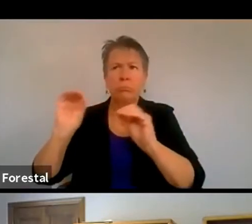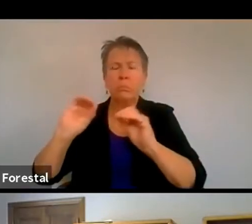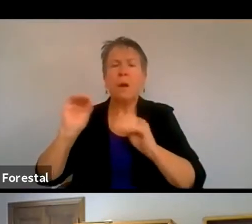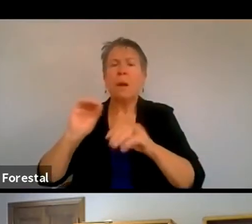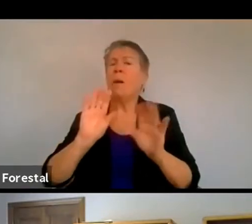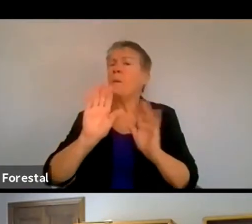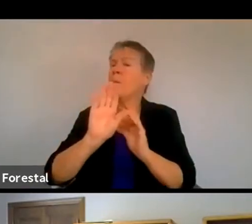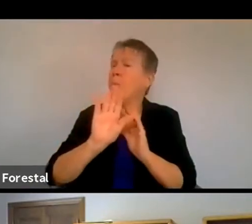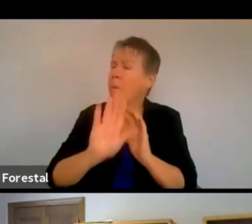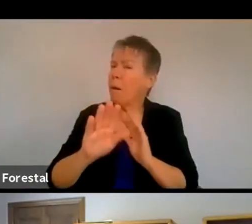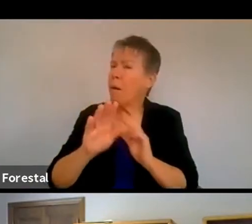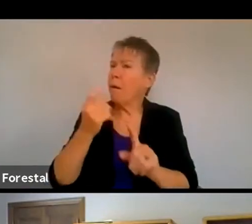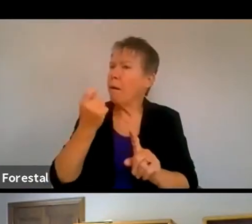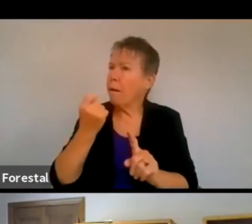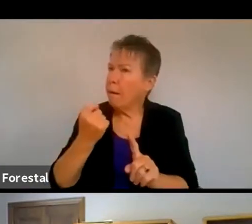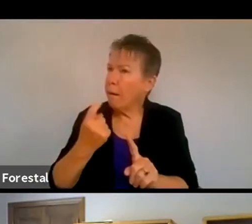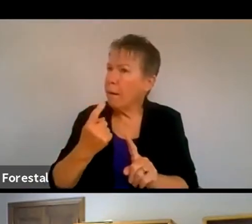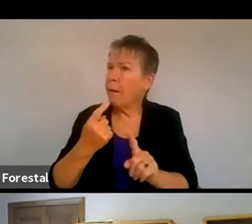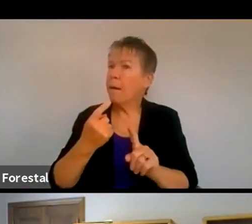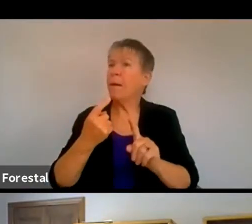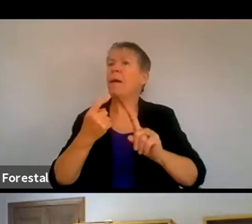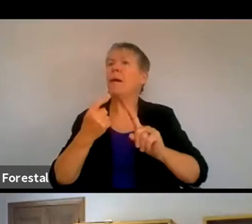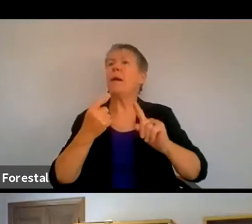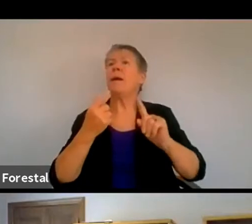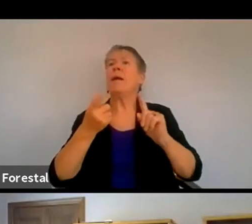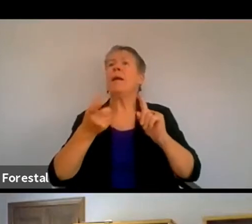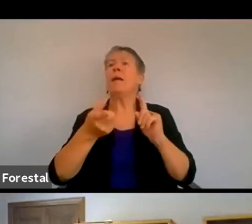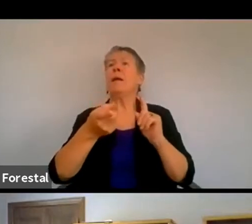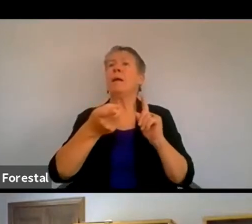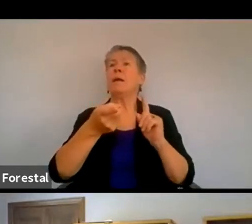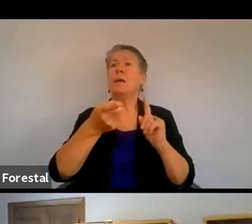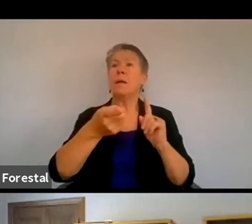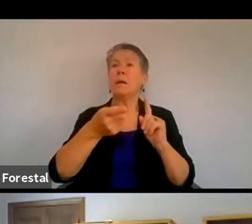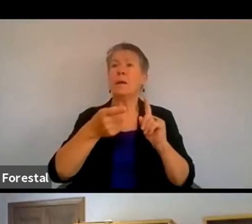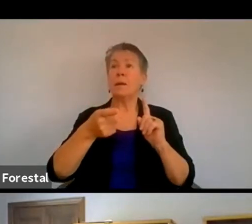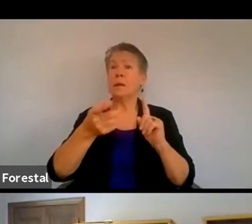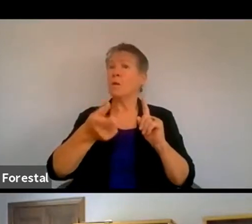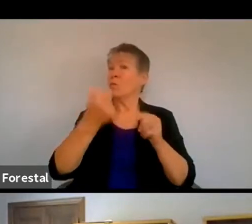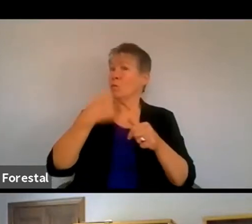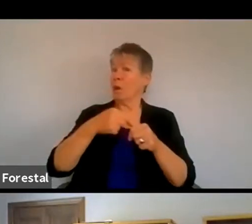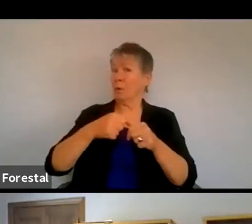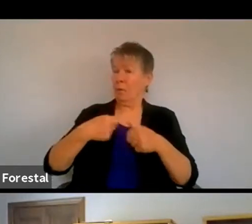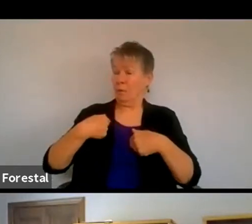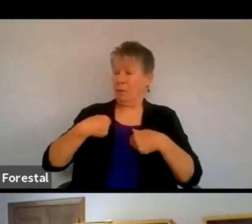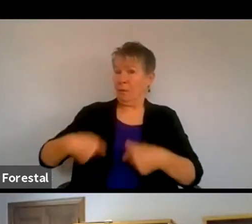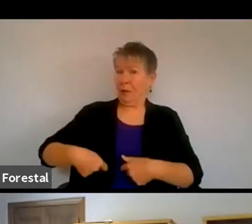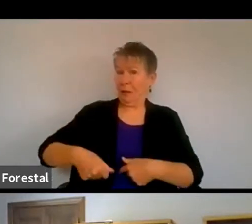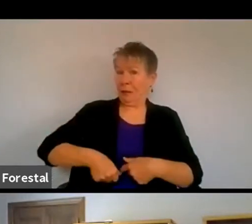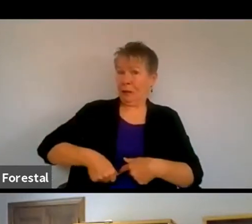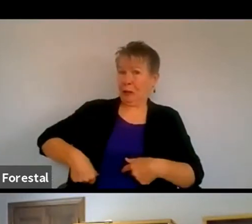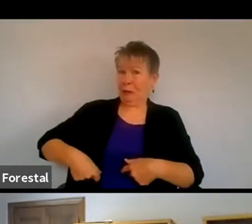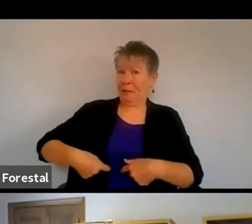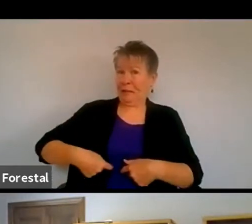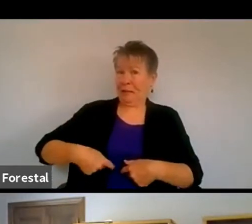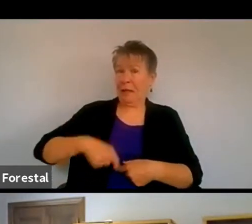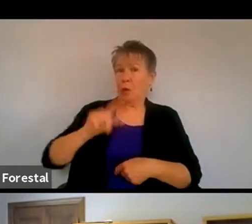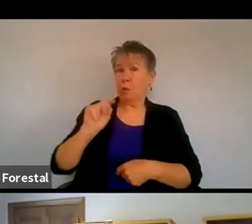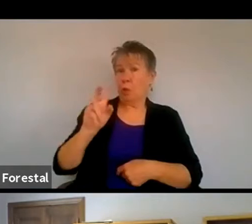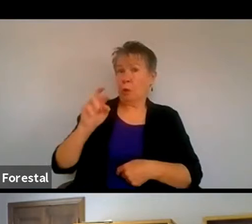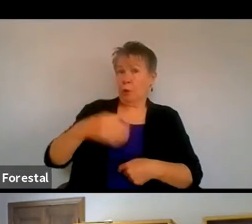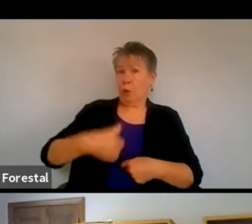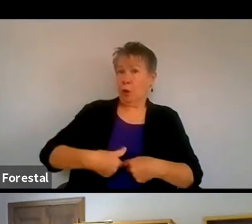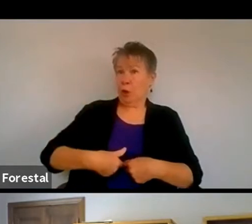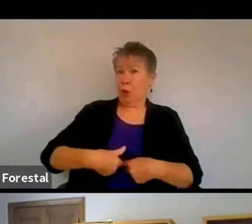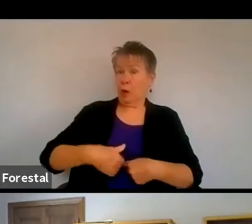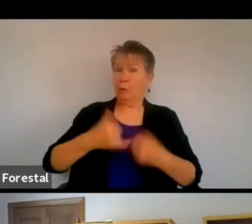malignant tumor on my kidney in March, we're not about cutting any corners here. But we've gone above and beyond what the public